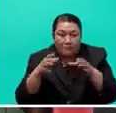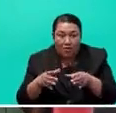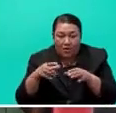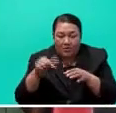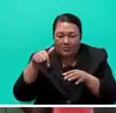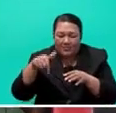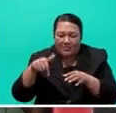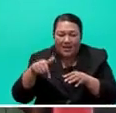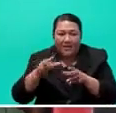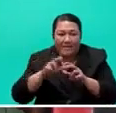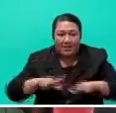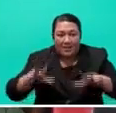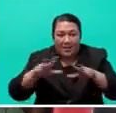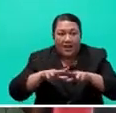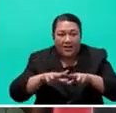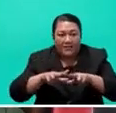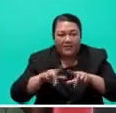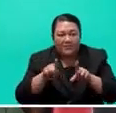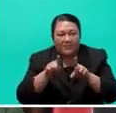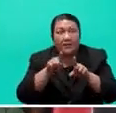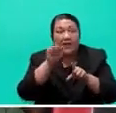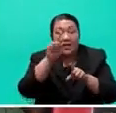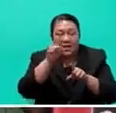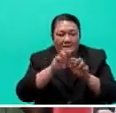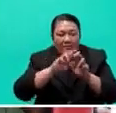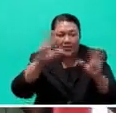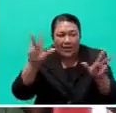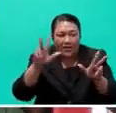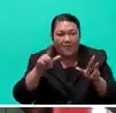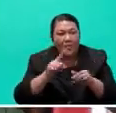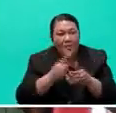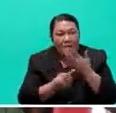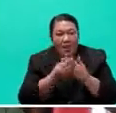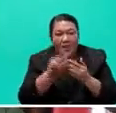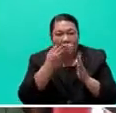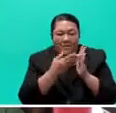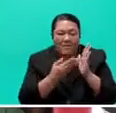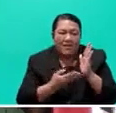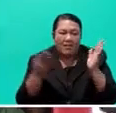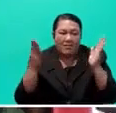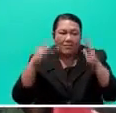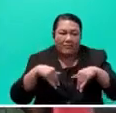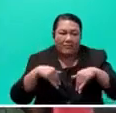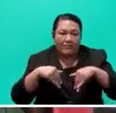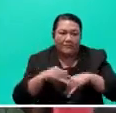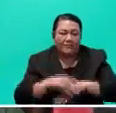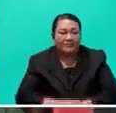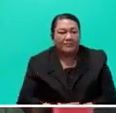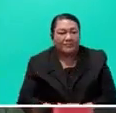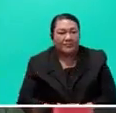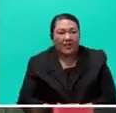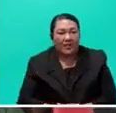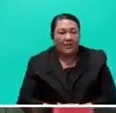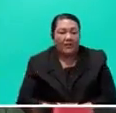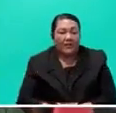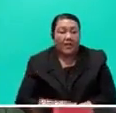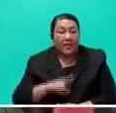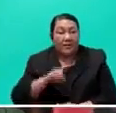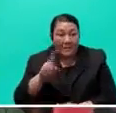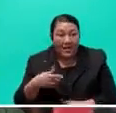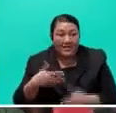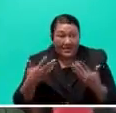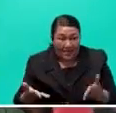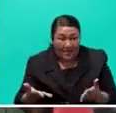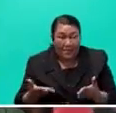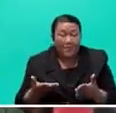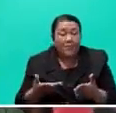Mr. Speaker, sir, that bill also lapsed. It is evident that the intention to bring forth and